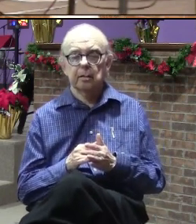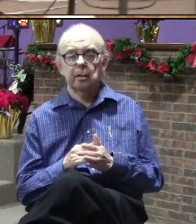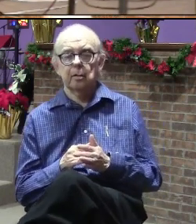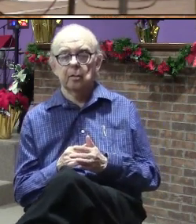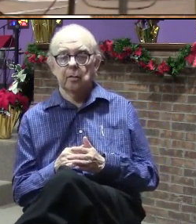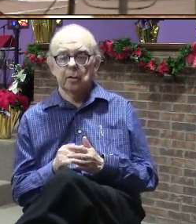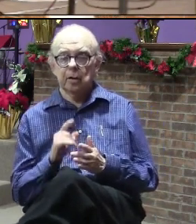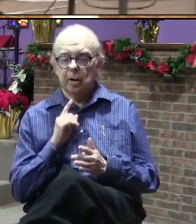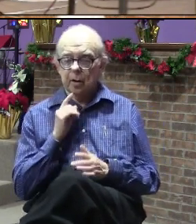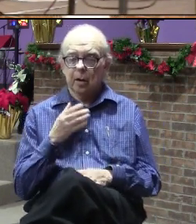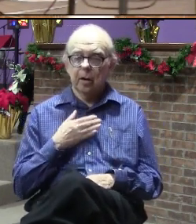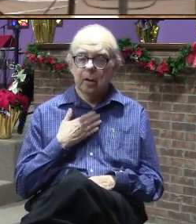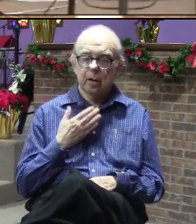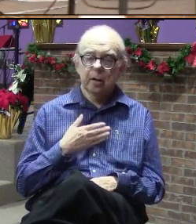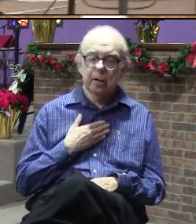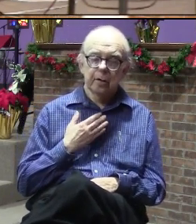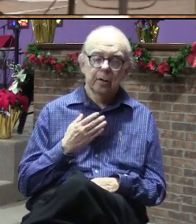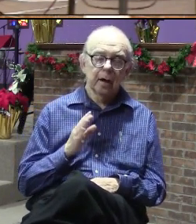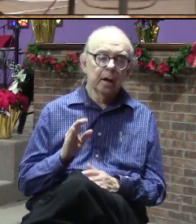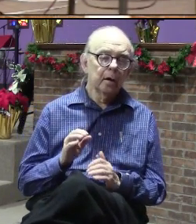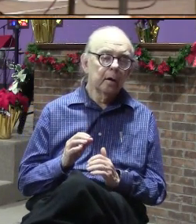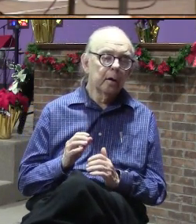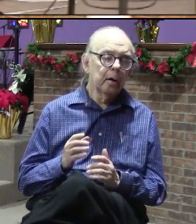It is joy in knowing Jesus.